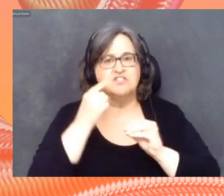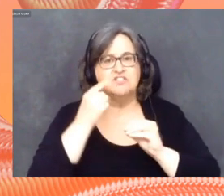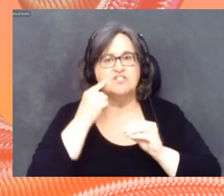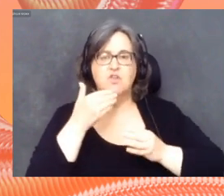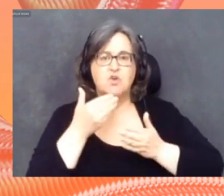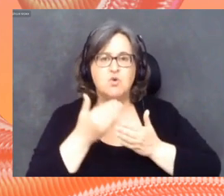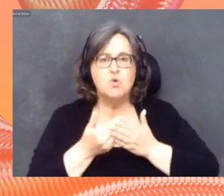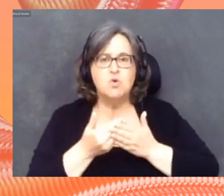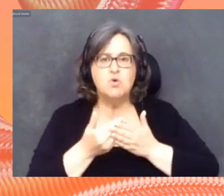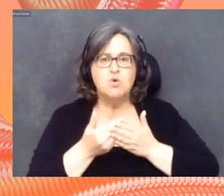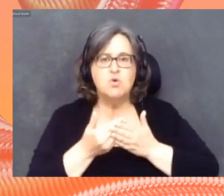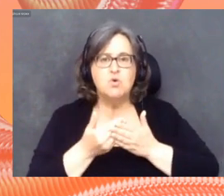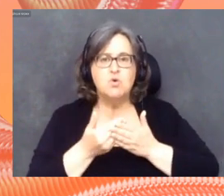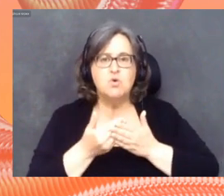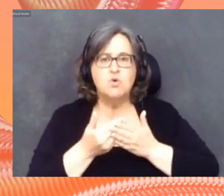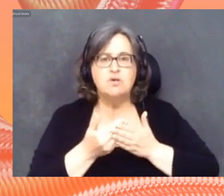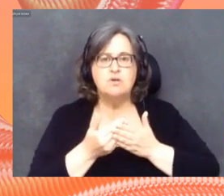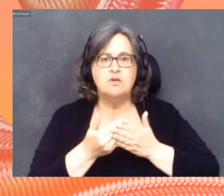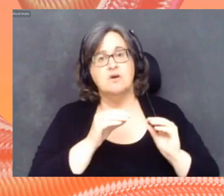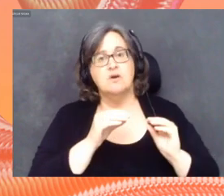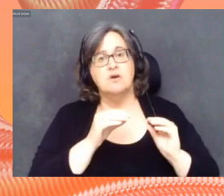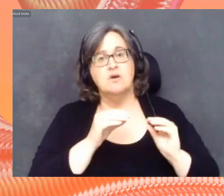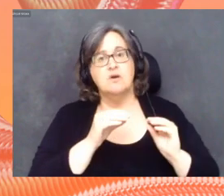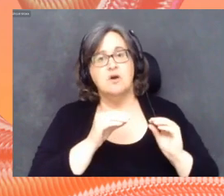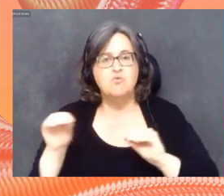hey, movements happen over